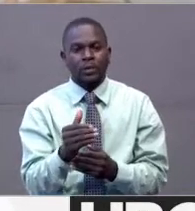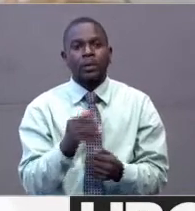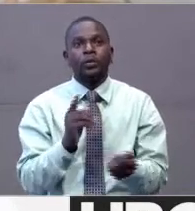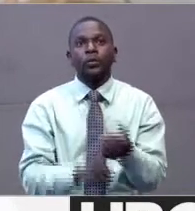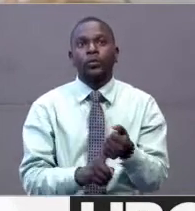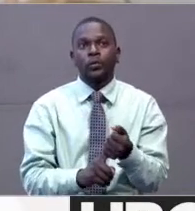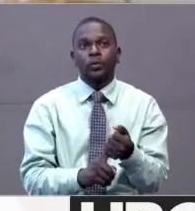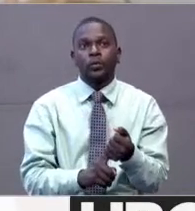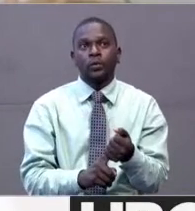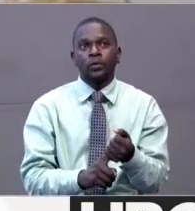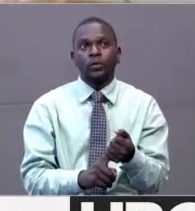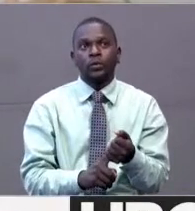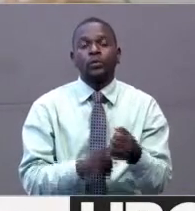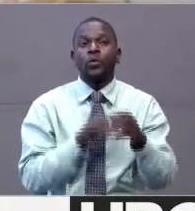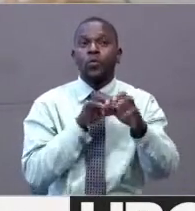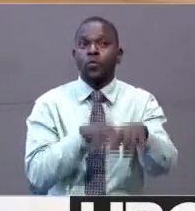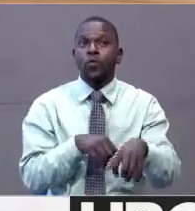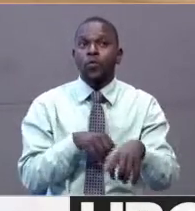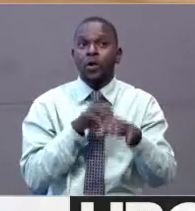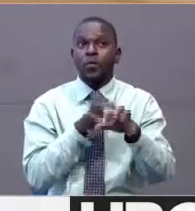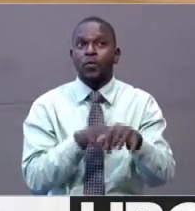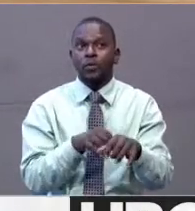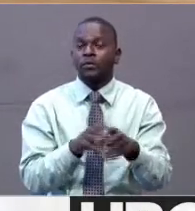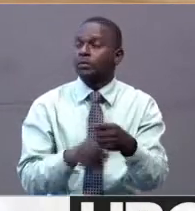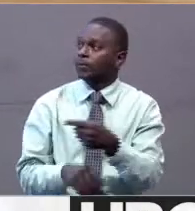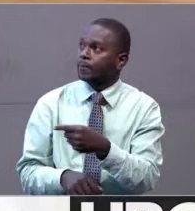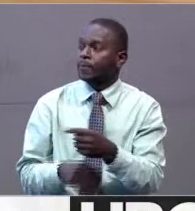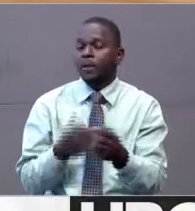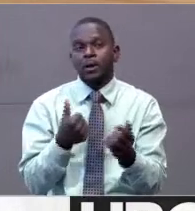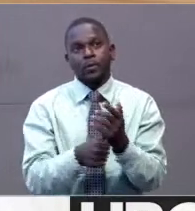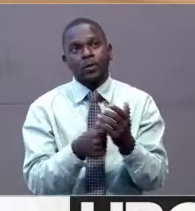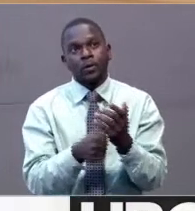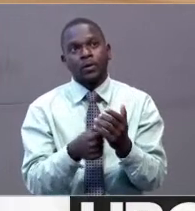akiwatunga ukurugo mu bihingwa ibyo kubuye. Problem is